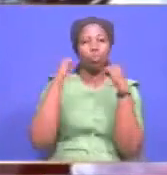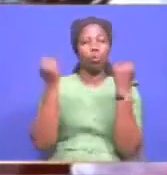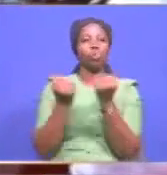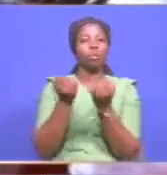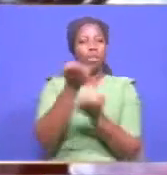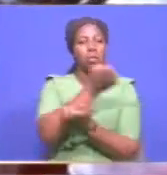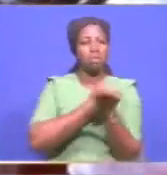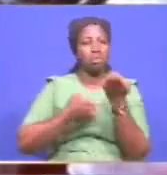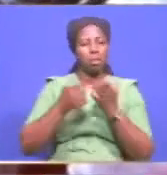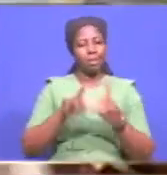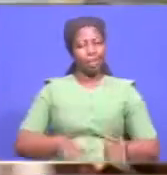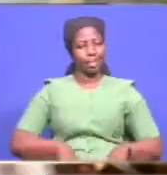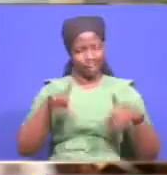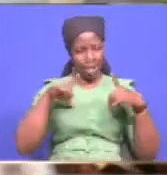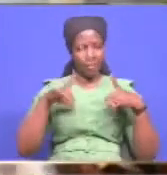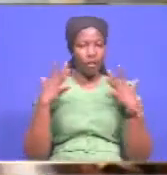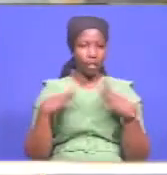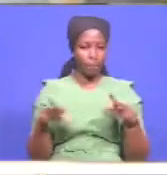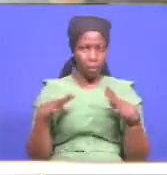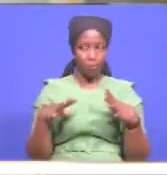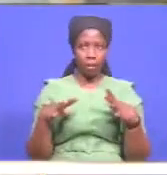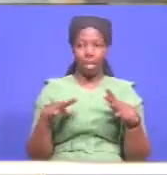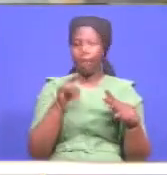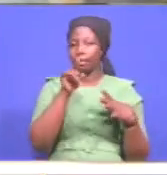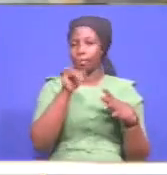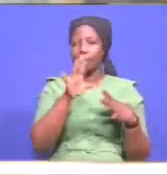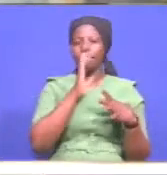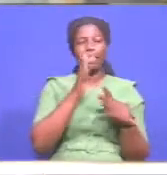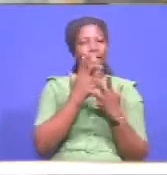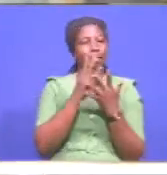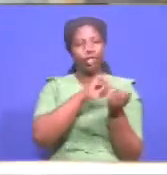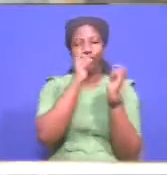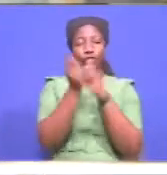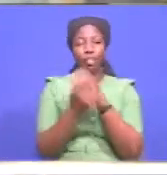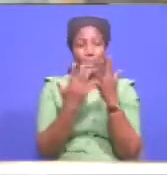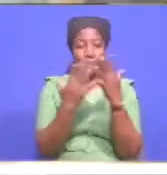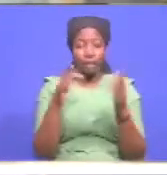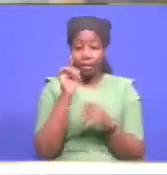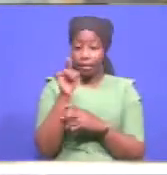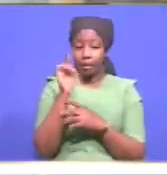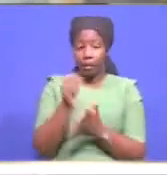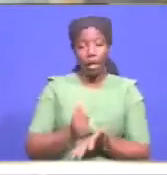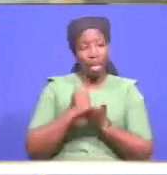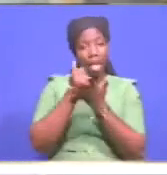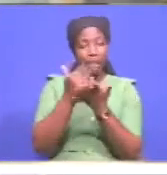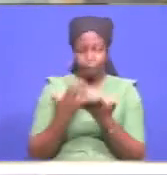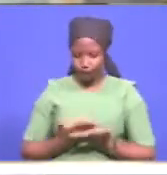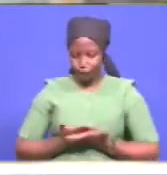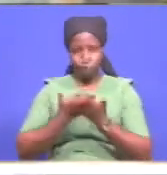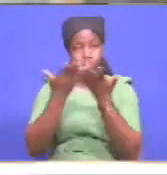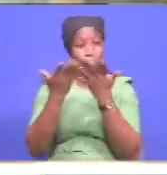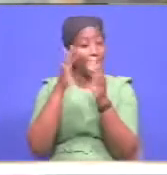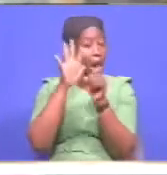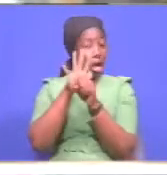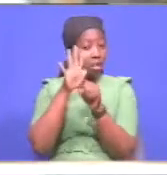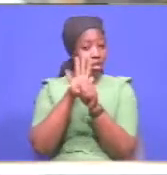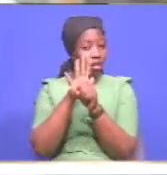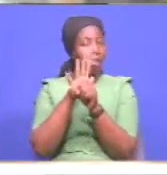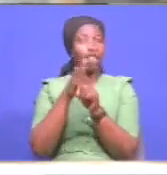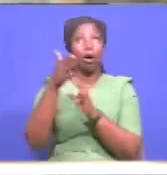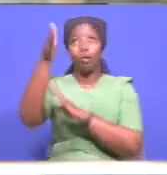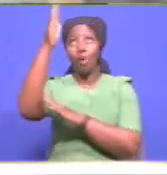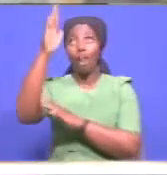socio-economic life of the residents. This is going to be a game changer. This is going to help them so much. And God